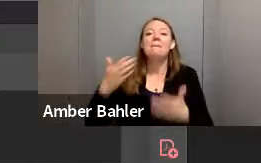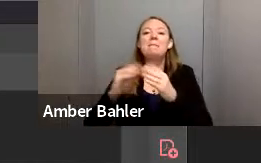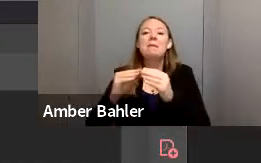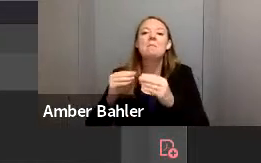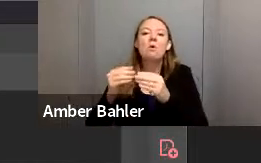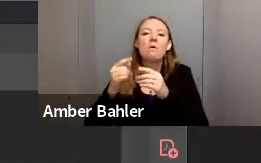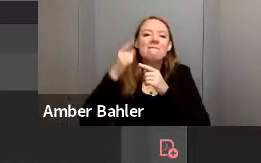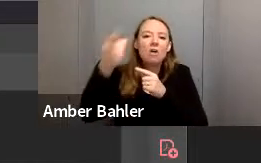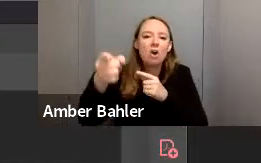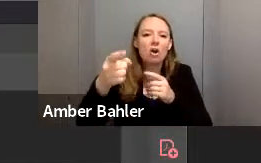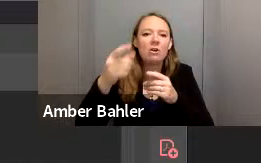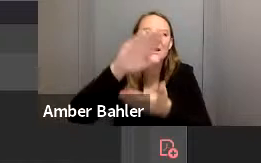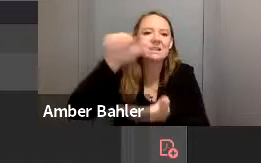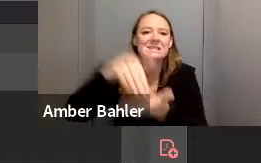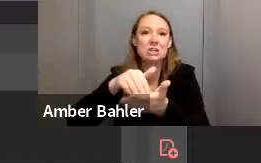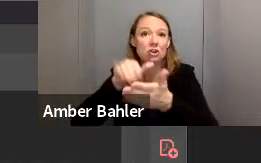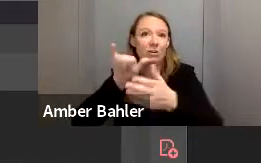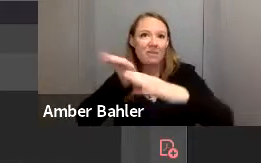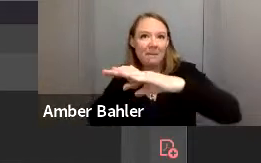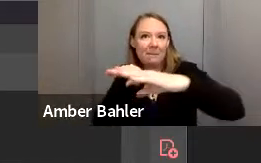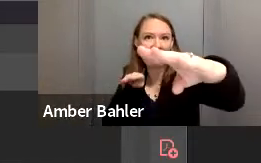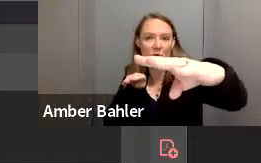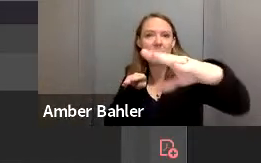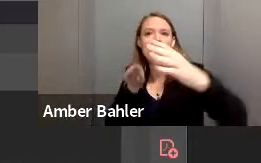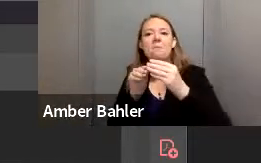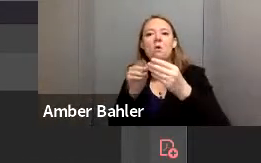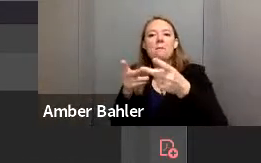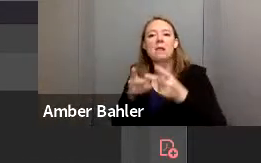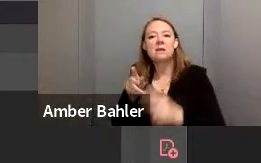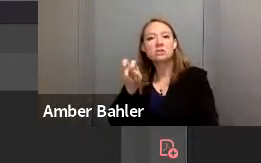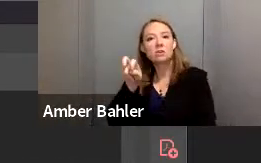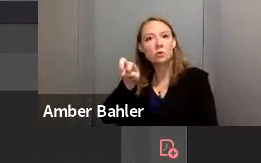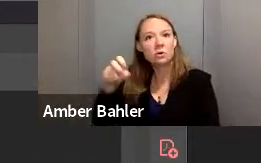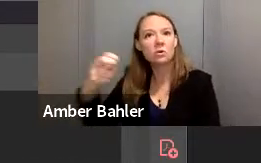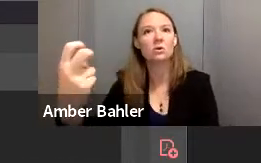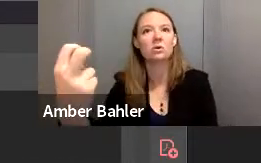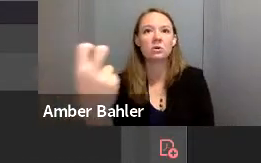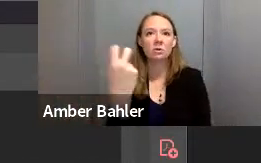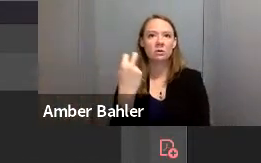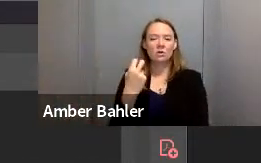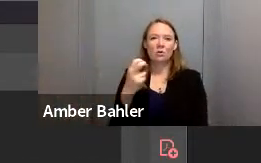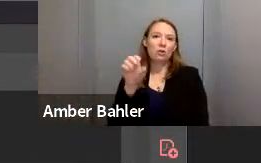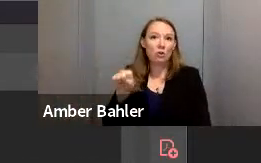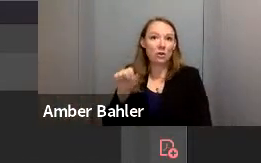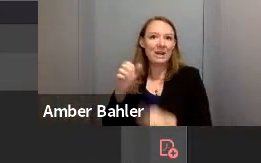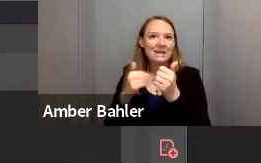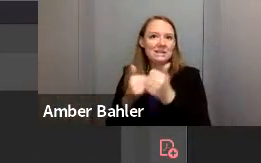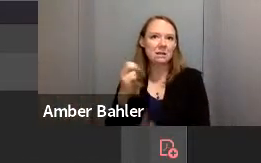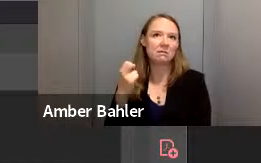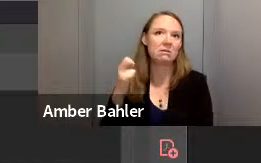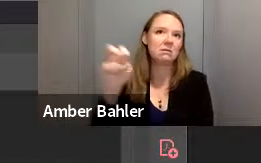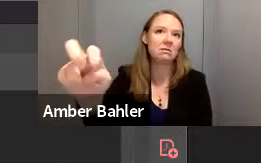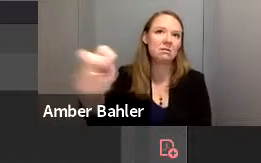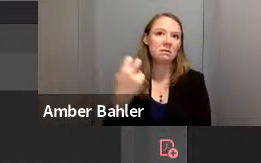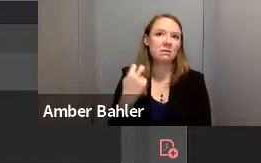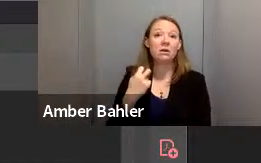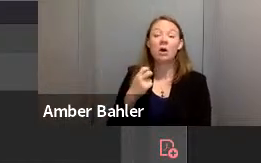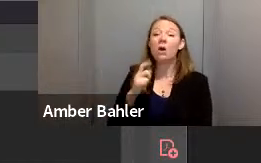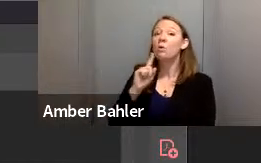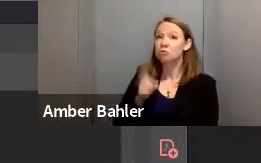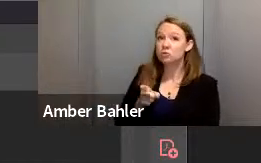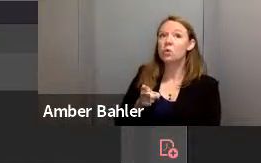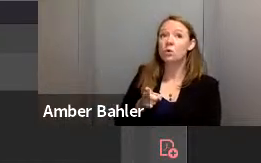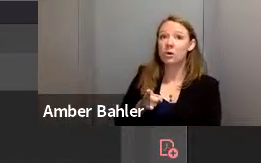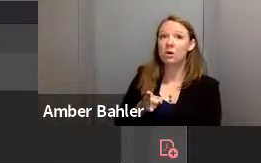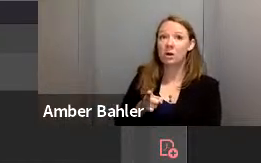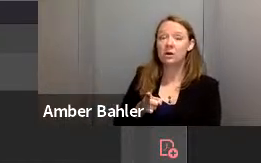platform to allow for more room for a turnaround so that someone could comfortably place themselves in there. Sure.